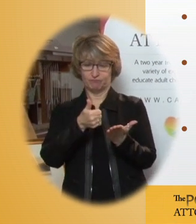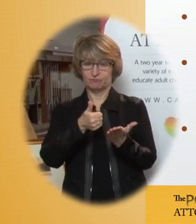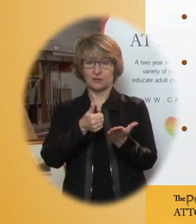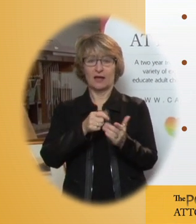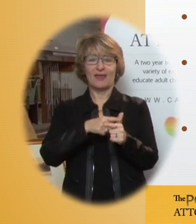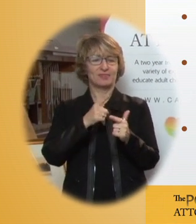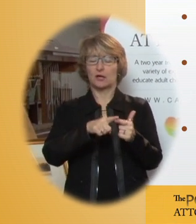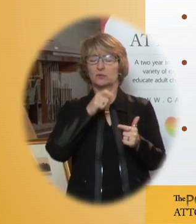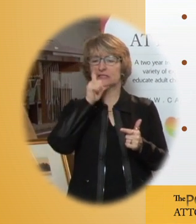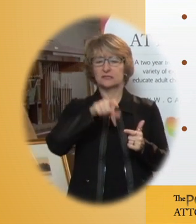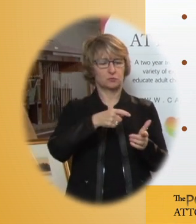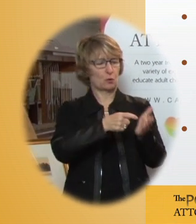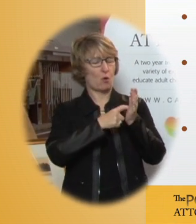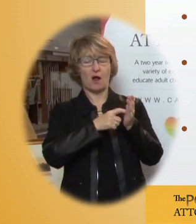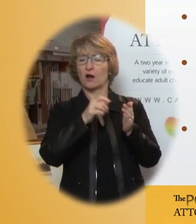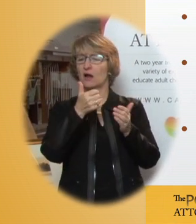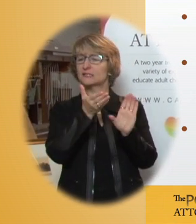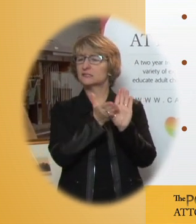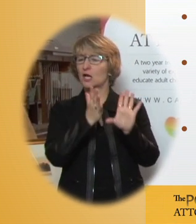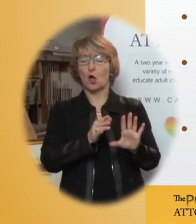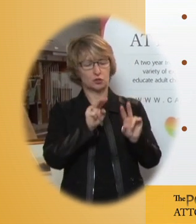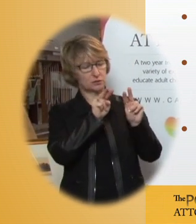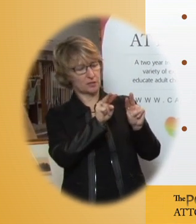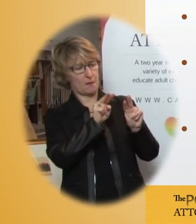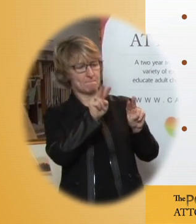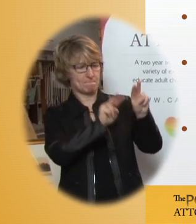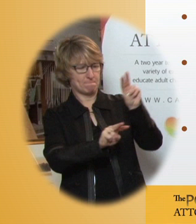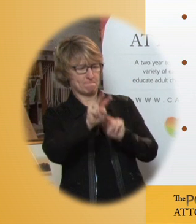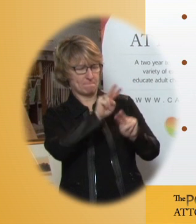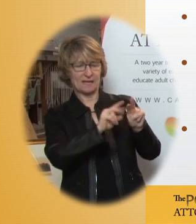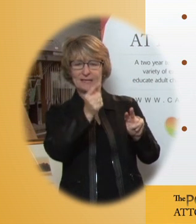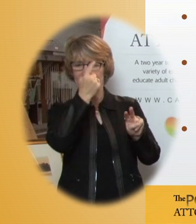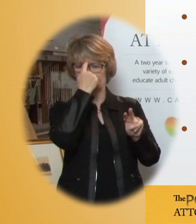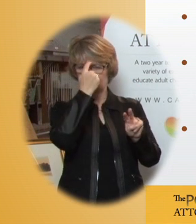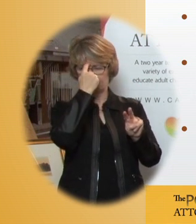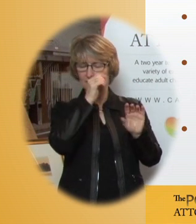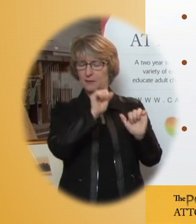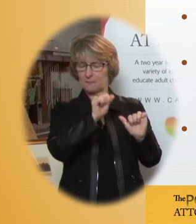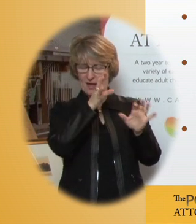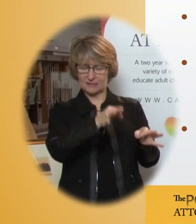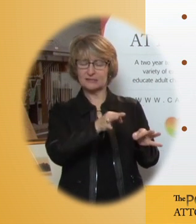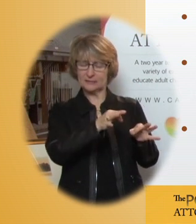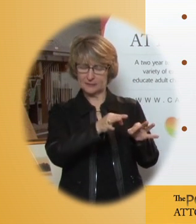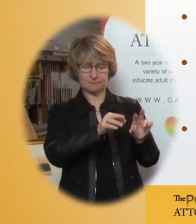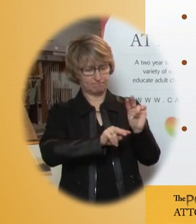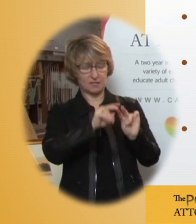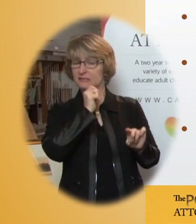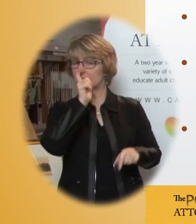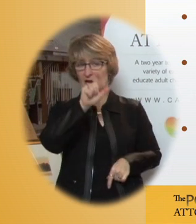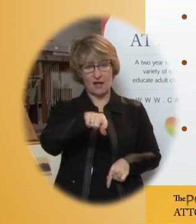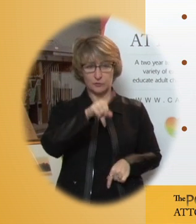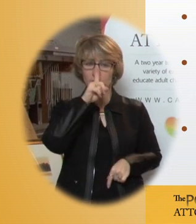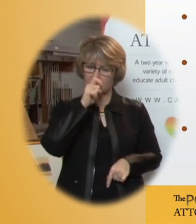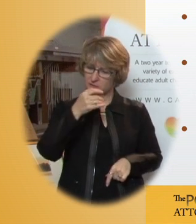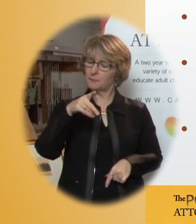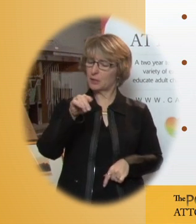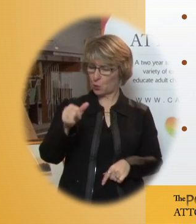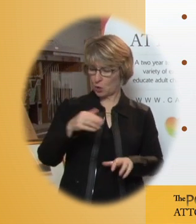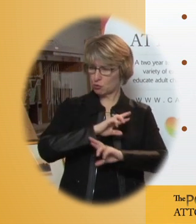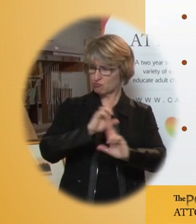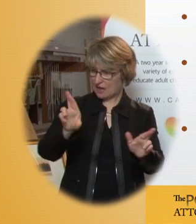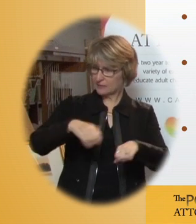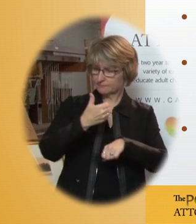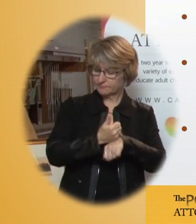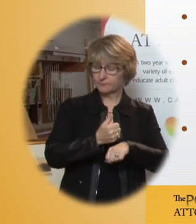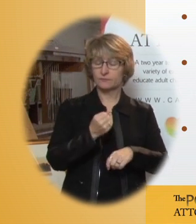a capacity assessment. And a capacity assessment means that is he deemed capable or not capable? So they didn't have to do that.